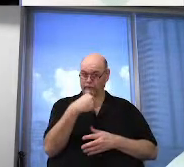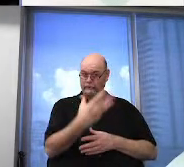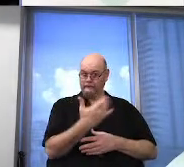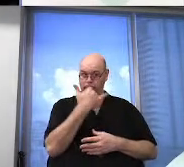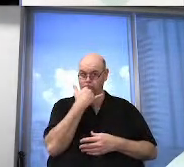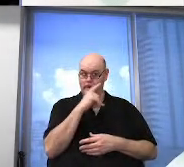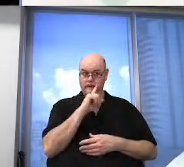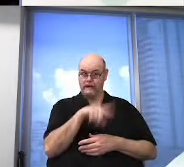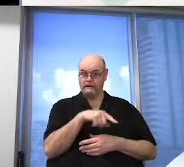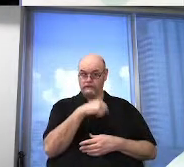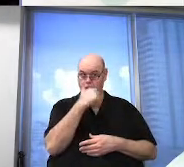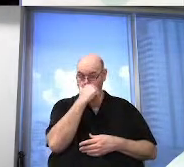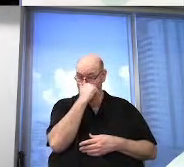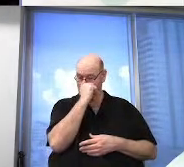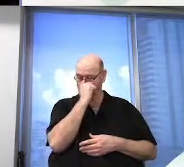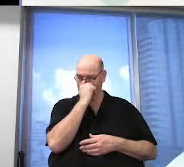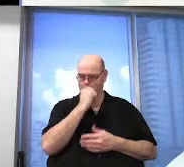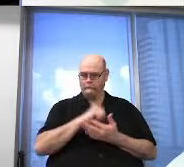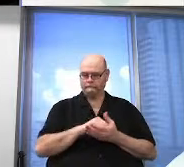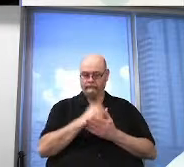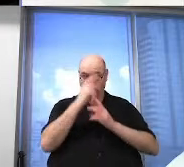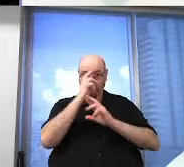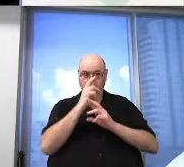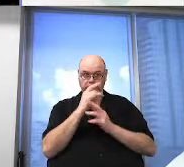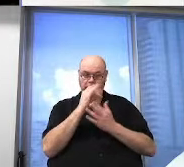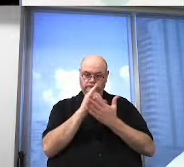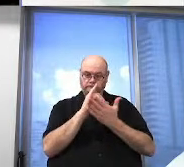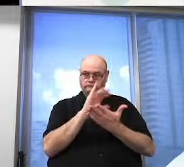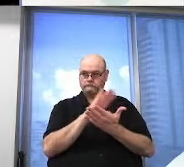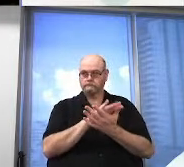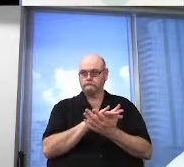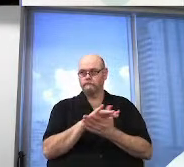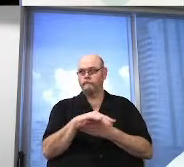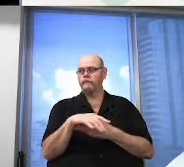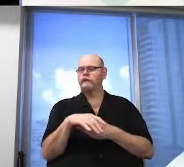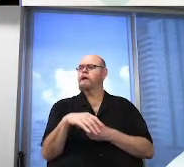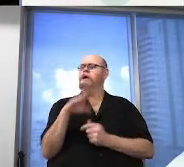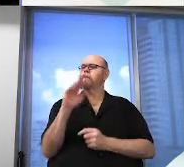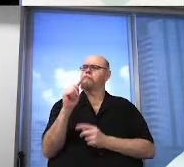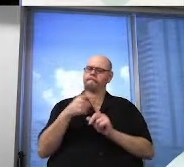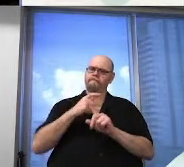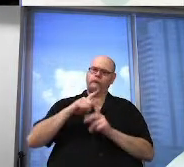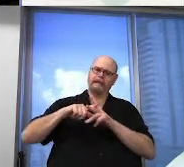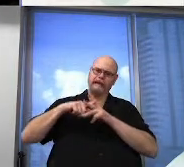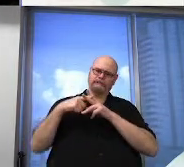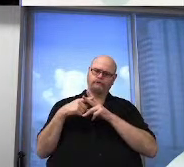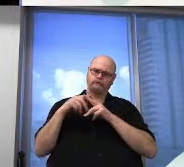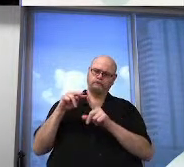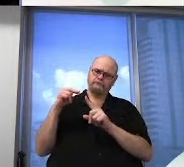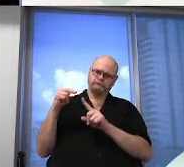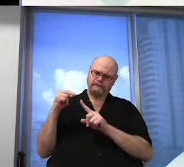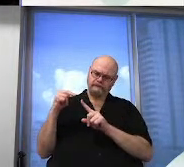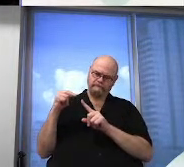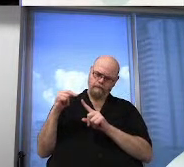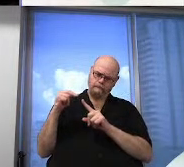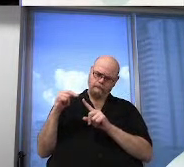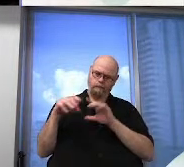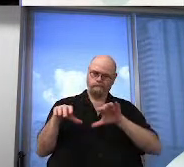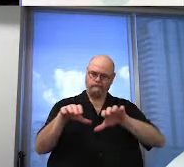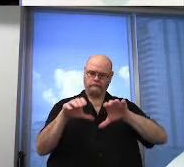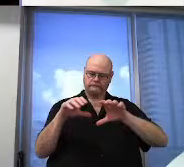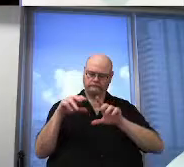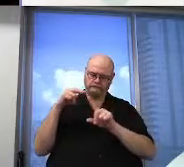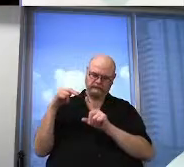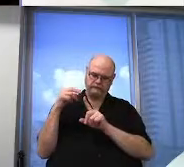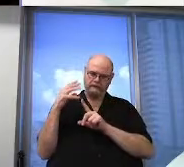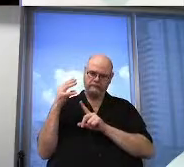don't want to give you the wrong answer. I respectfully say so. But from an execution perspective, I'm going to go back to the questions